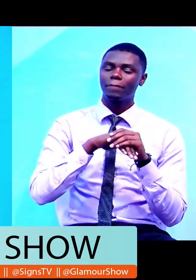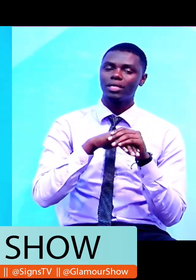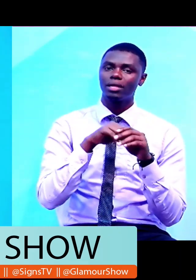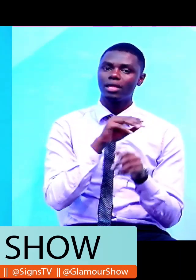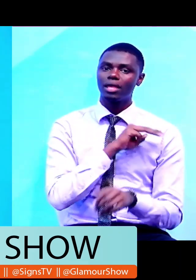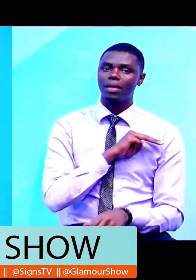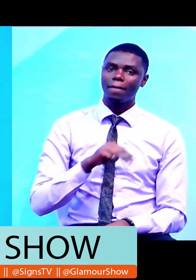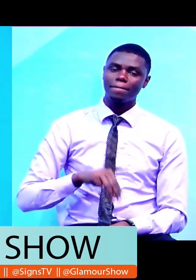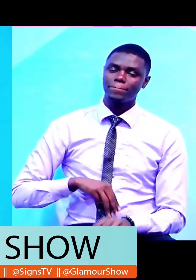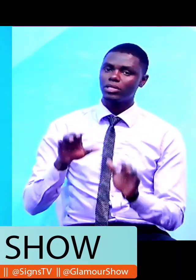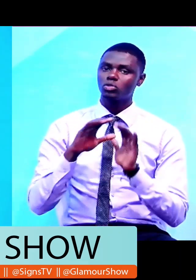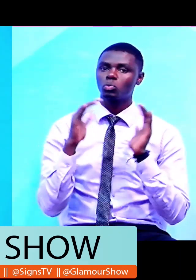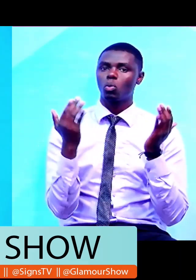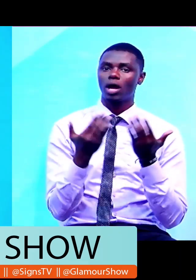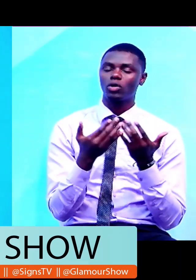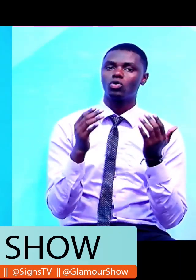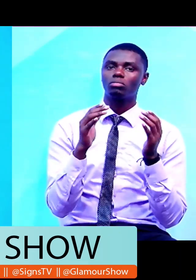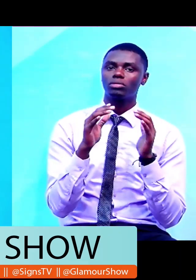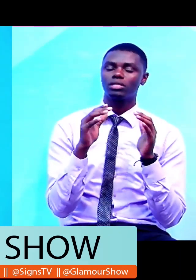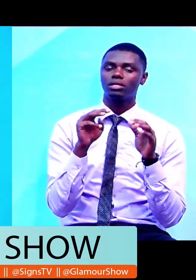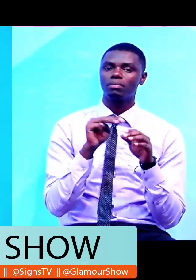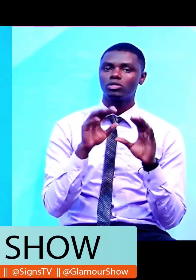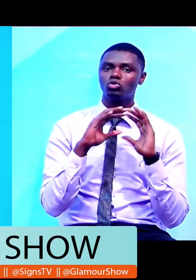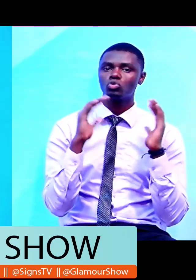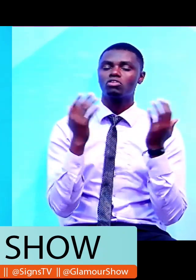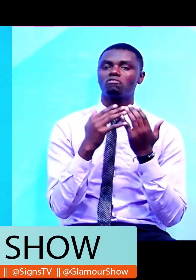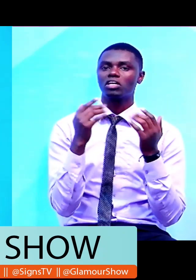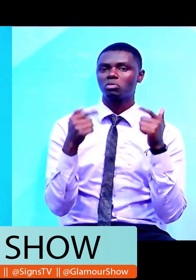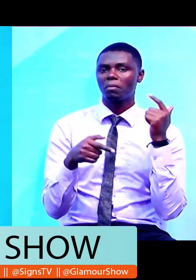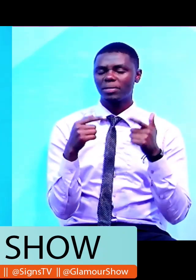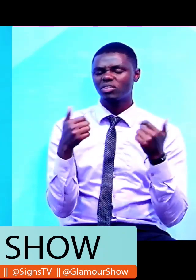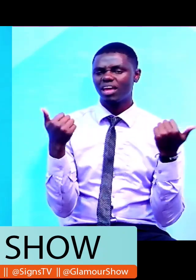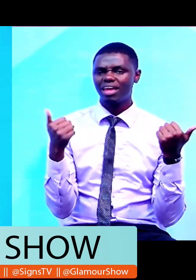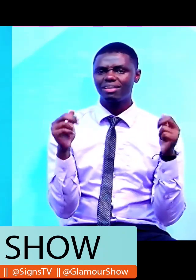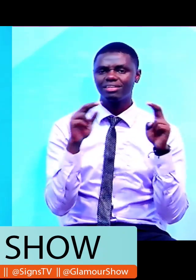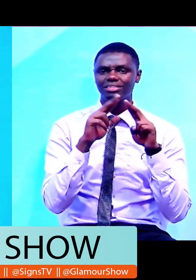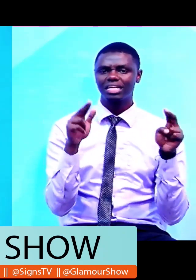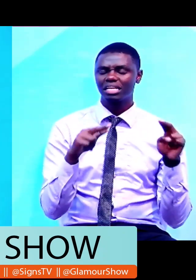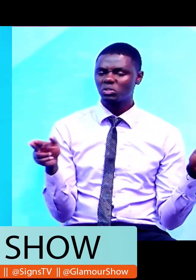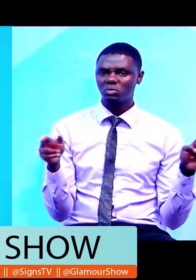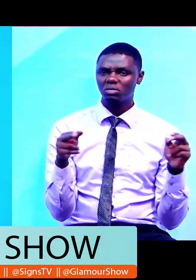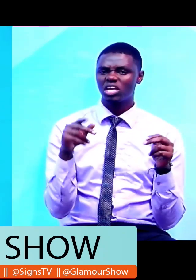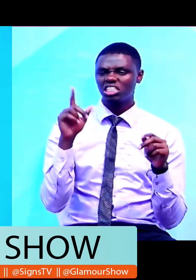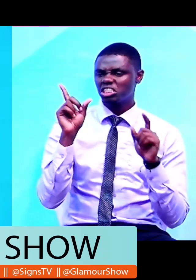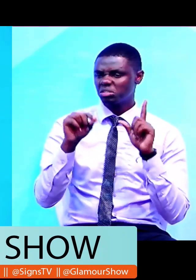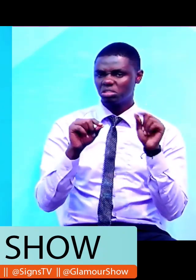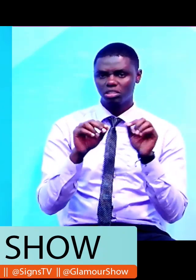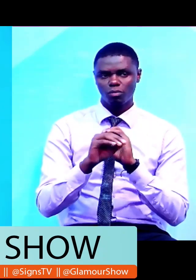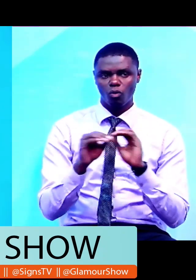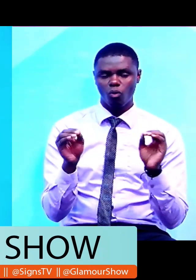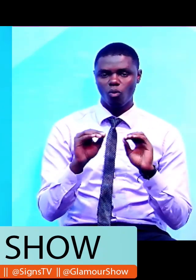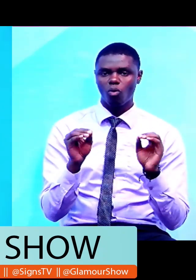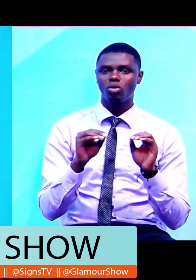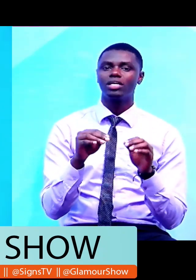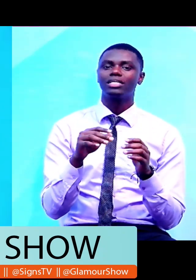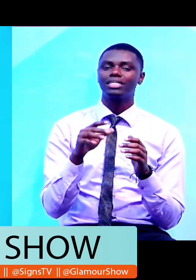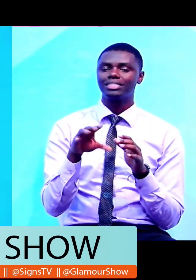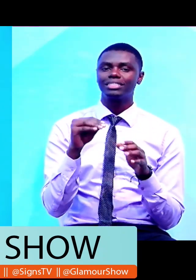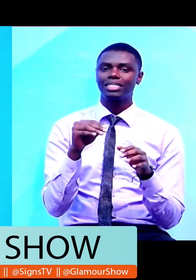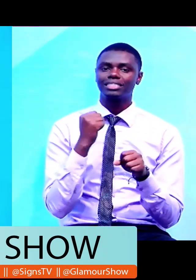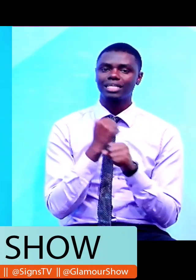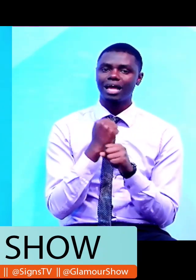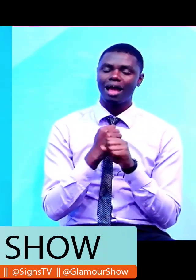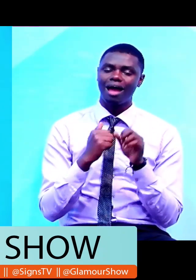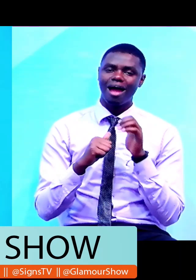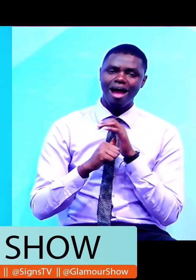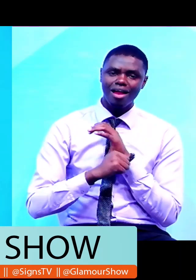or to the Miss Universe pageant. Any international pageant is not a joke. It takes hard work, it takes